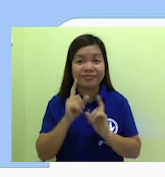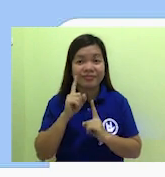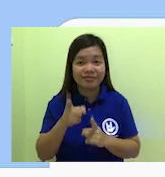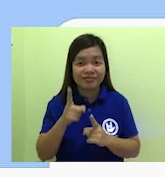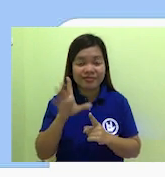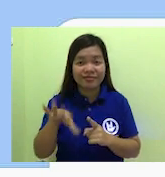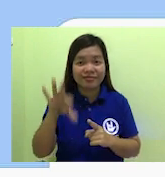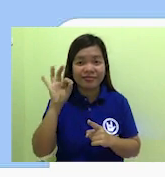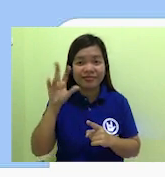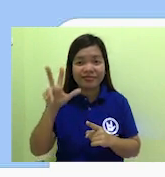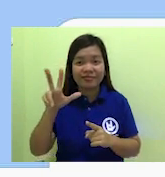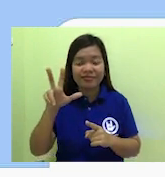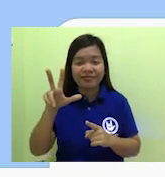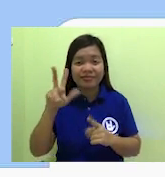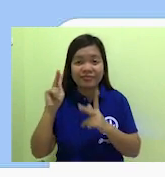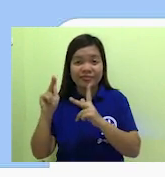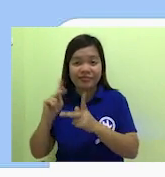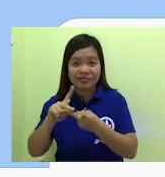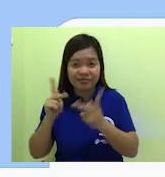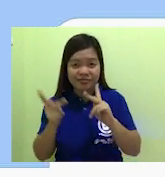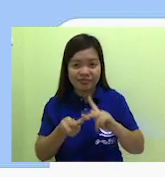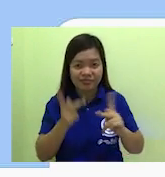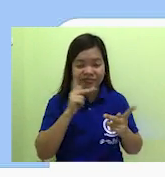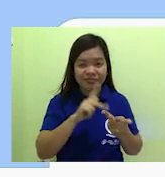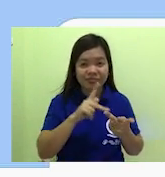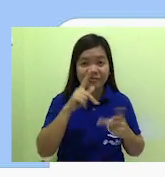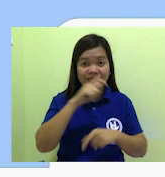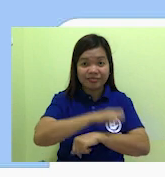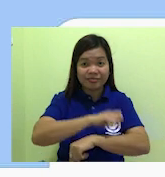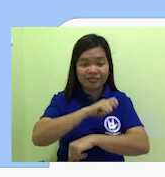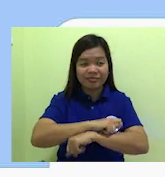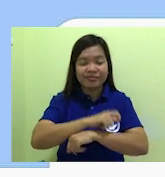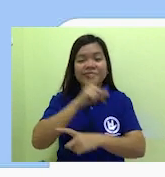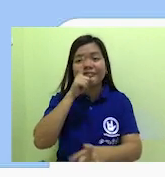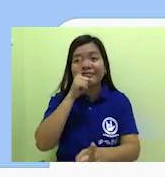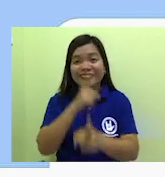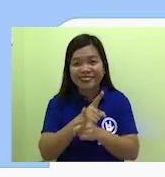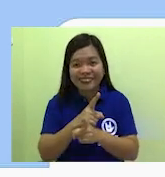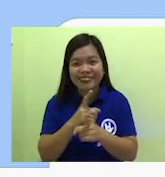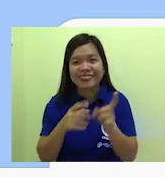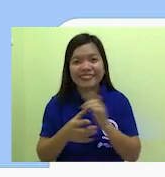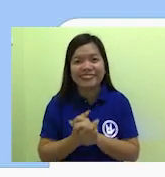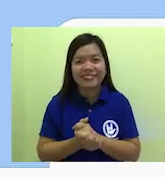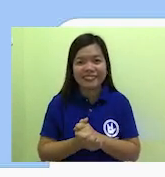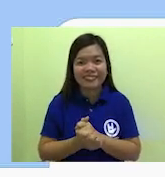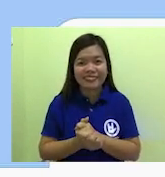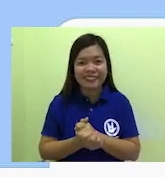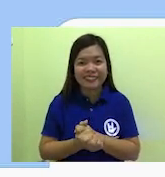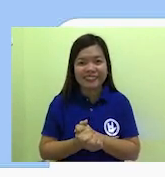If your answer is to select three ordered pairs from the table, you are right.